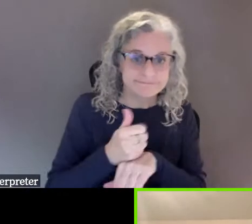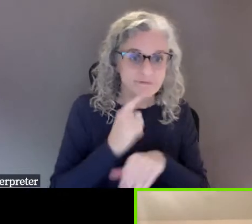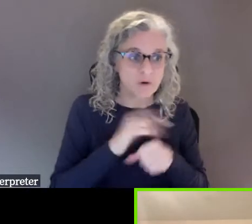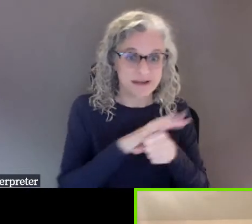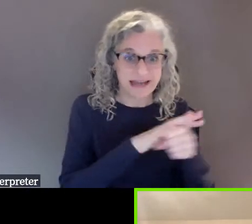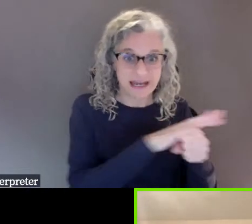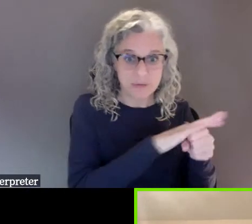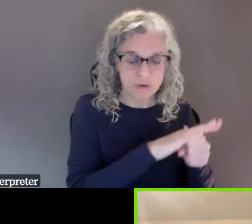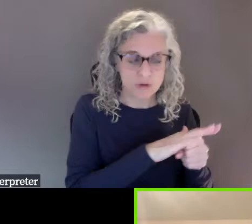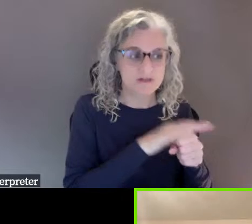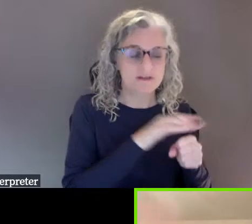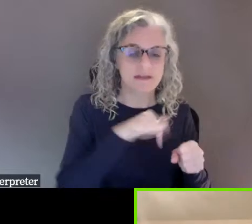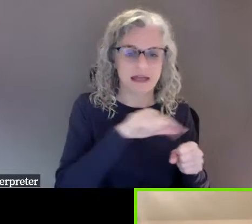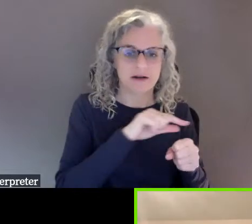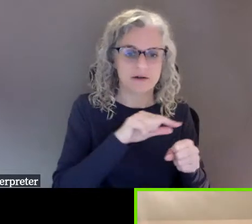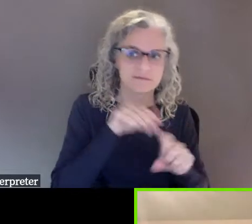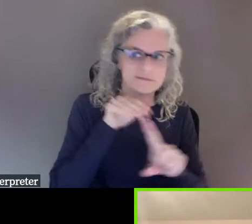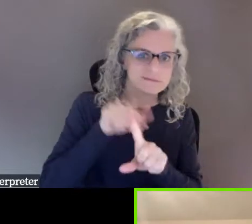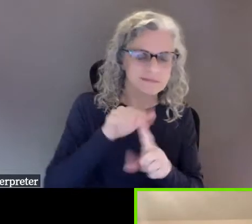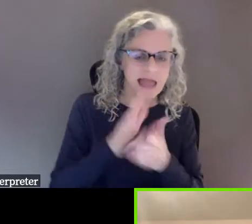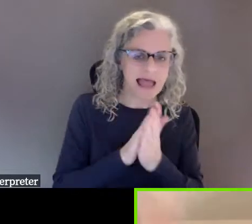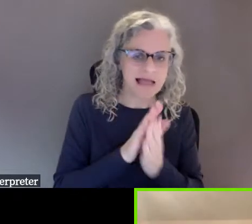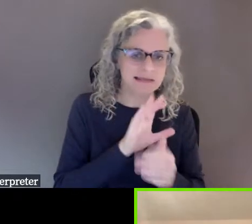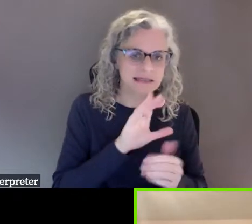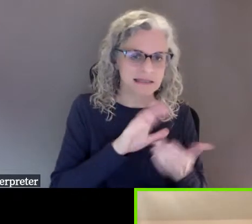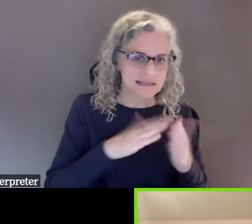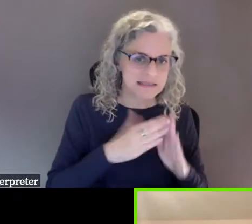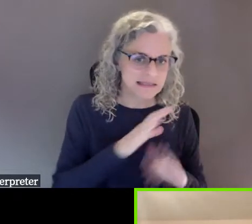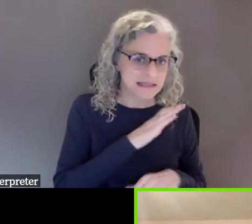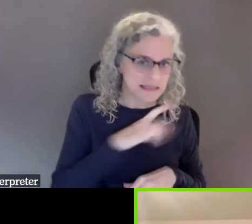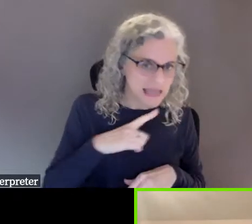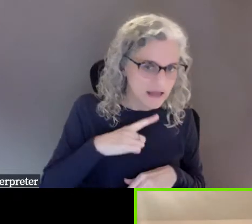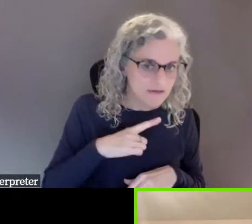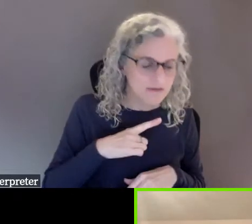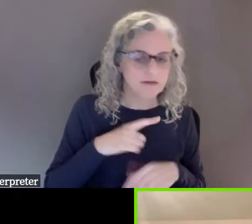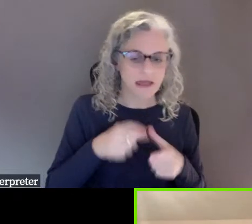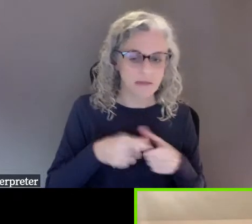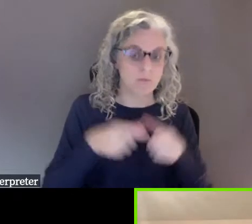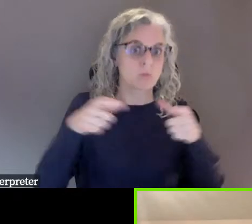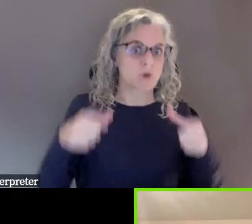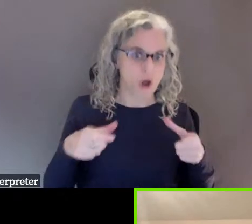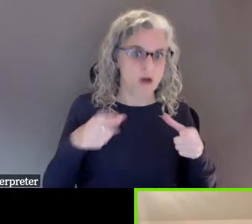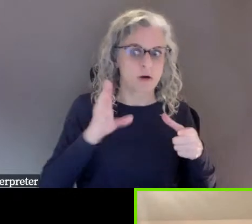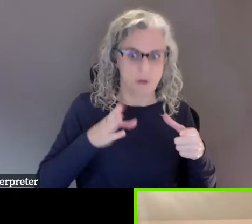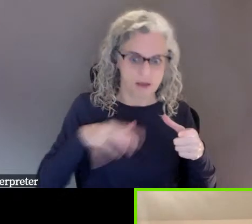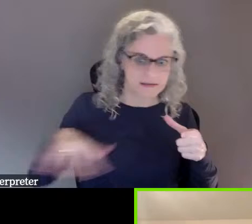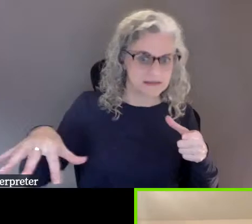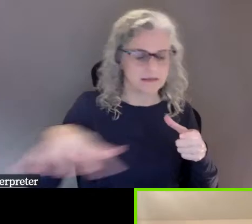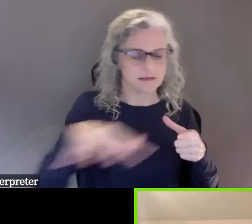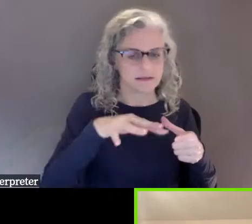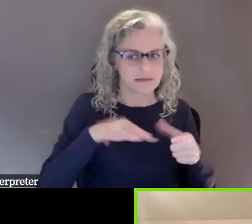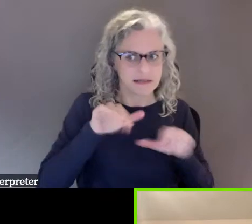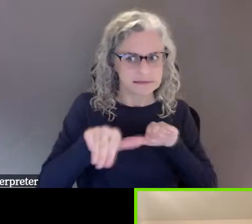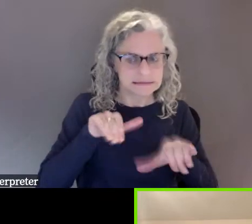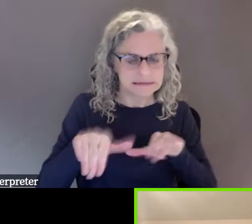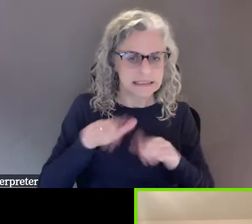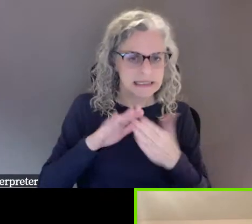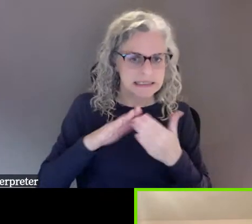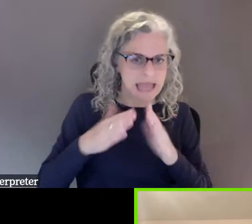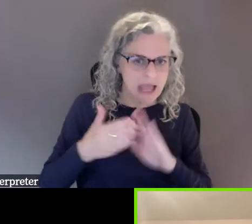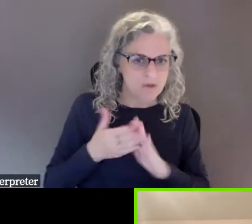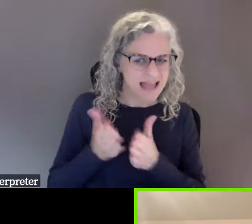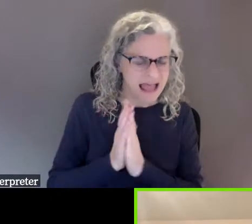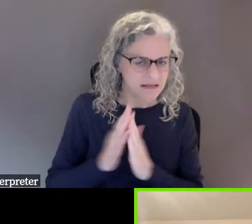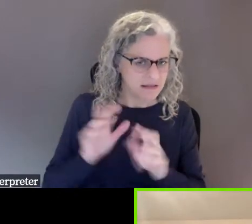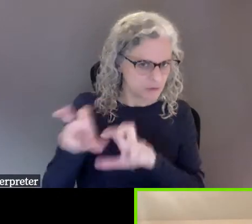their city councils, or like the cities and towns in the broader greater Boston area that are asking those towns to divest, your